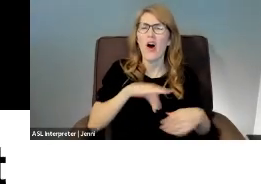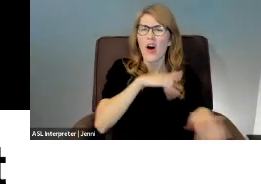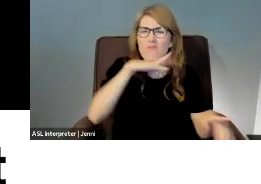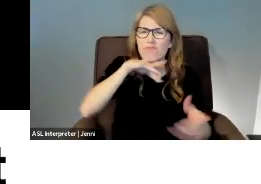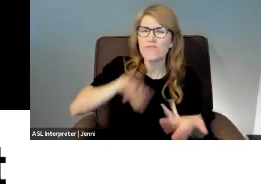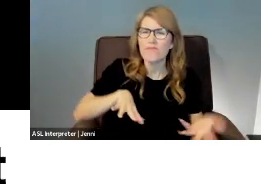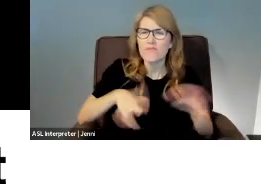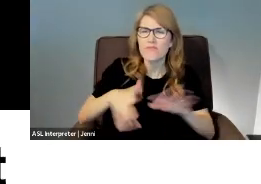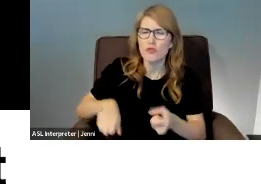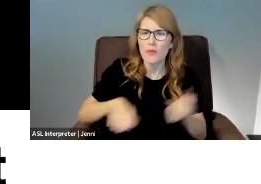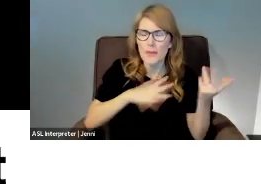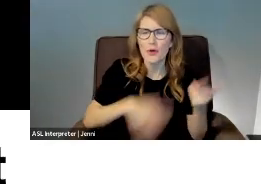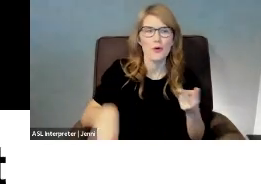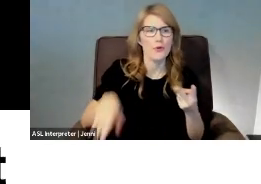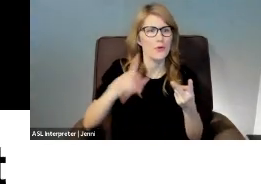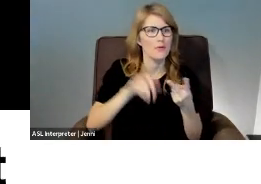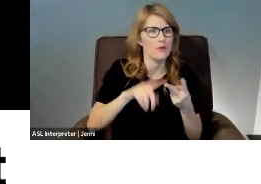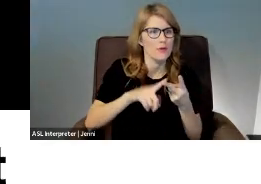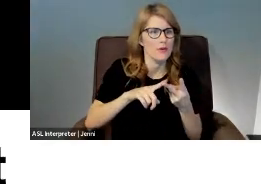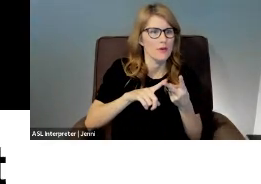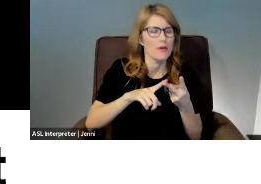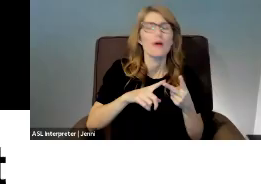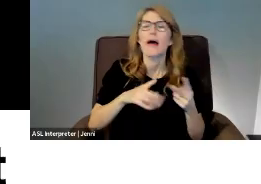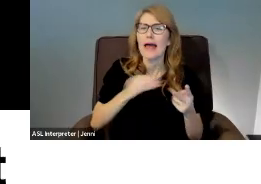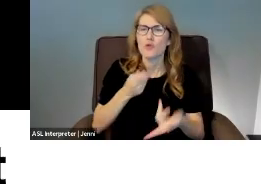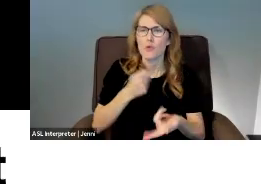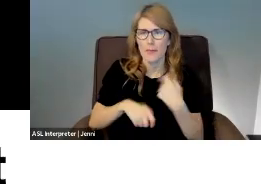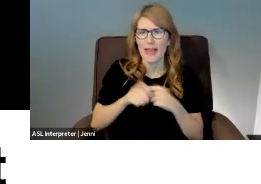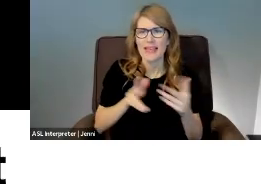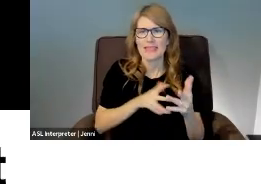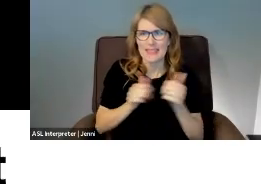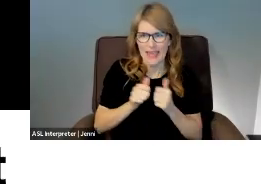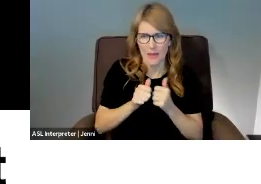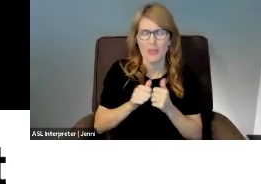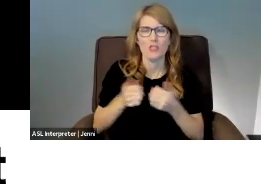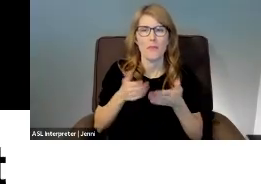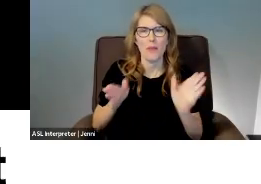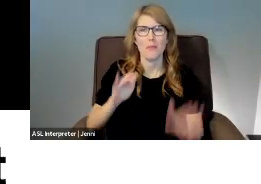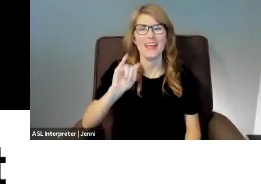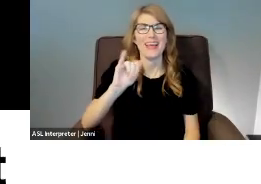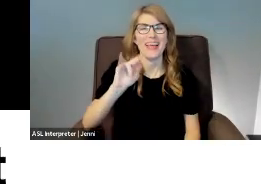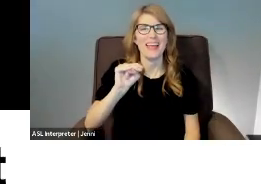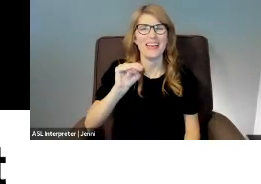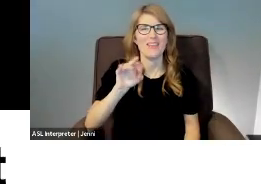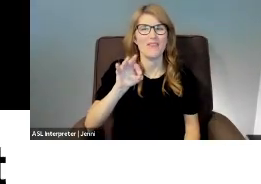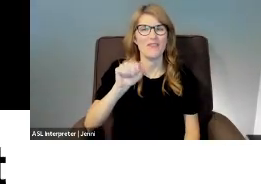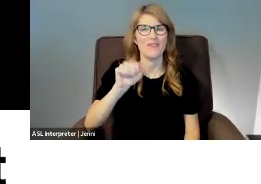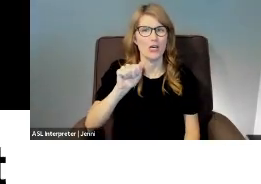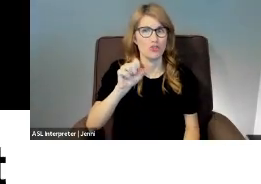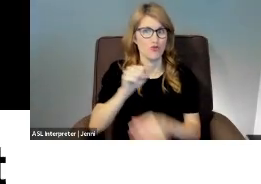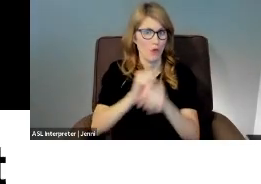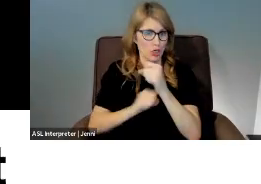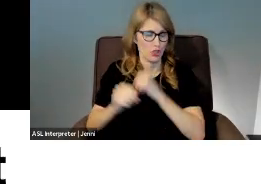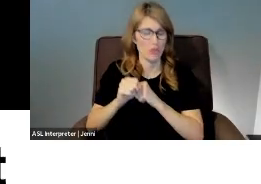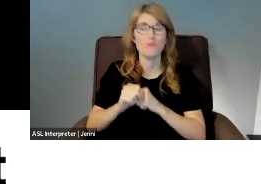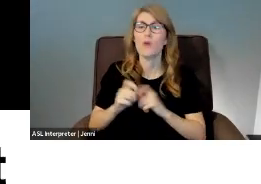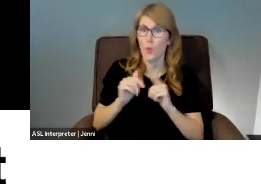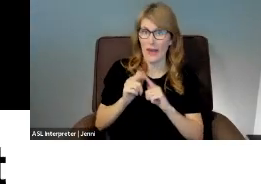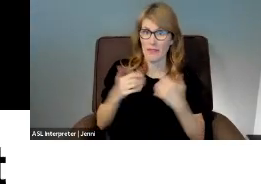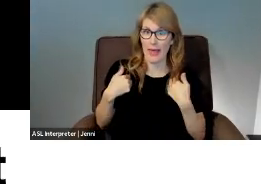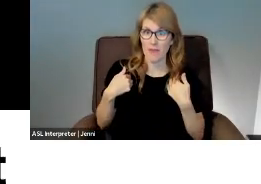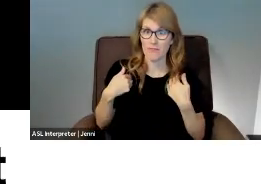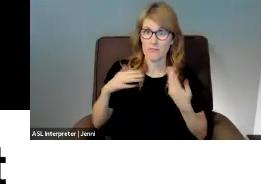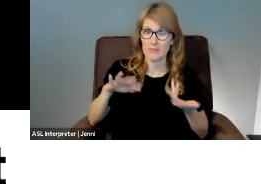repair the replacement of damaged public infrastructure. After a major disaster is declared,